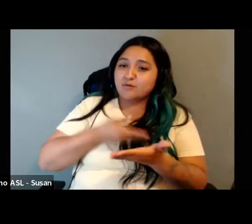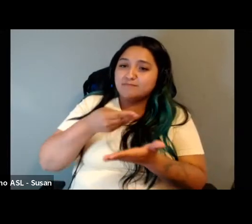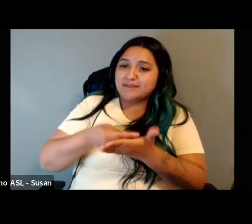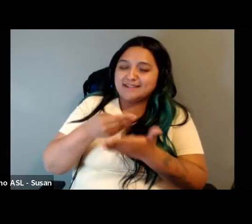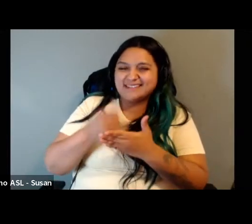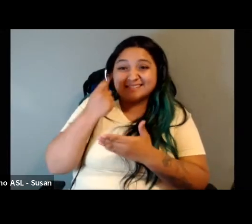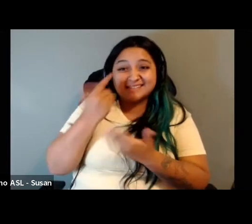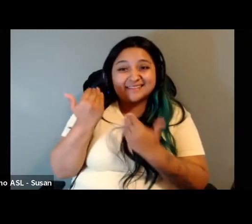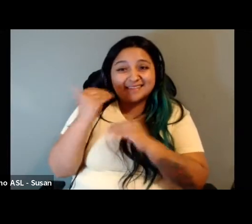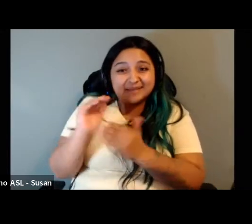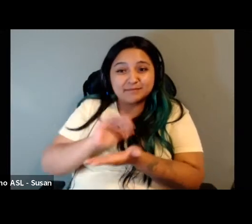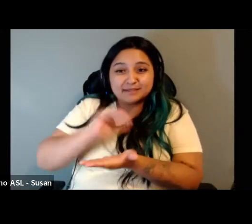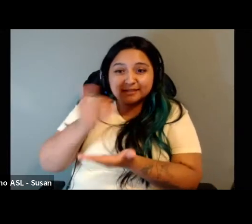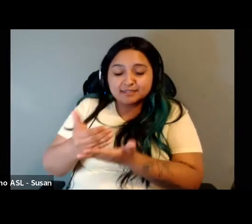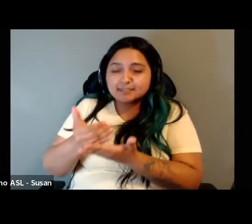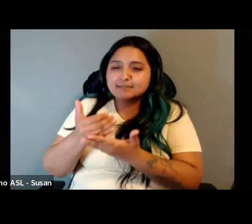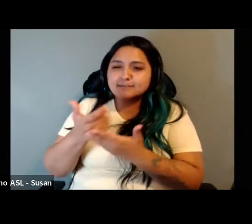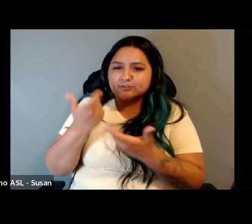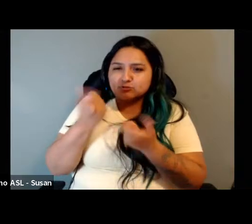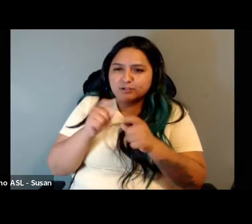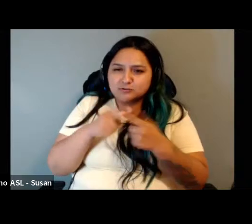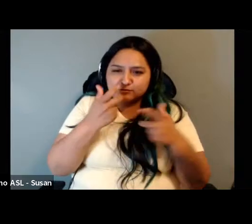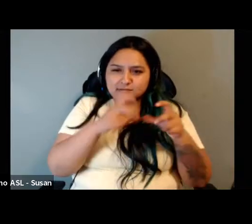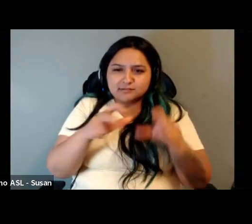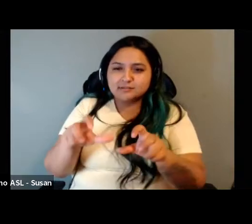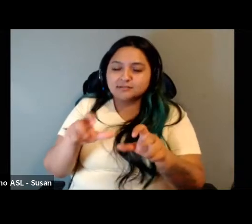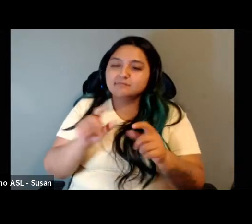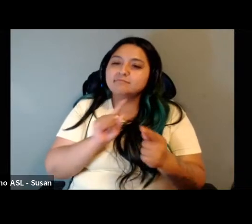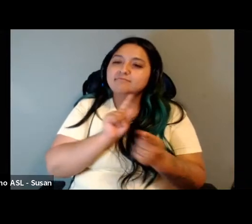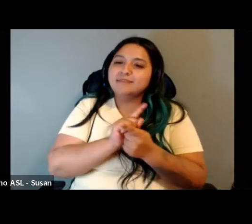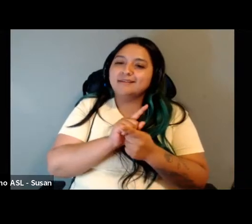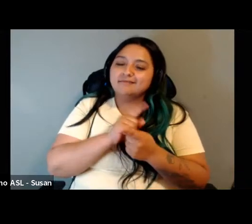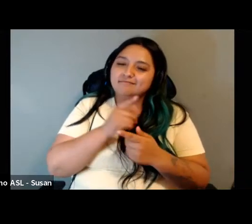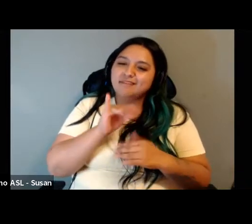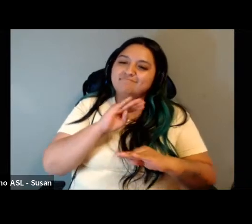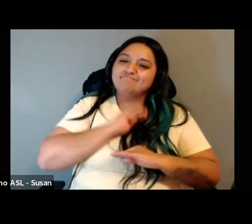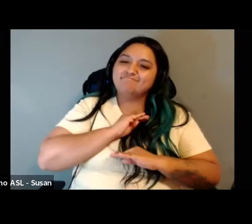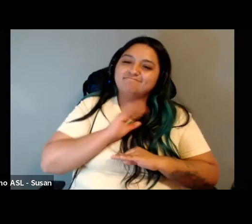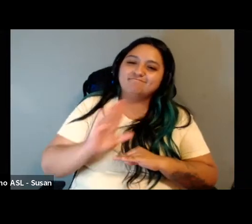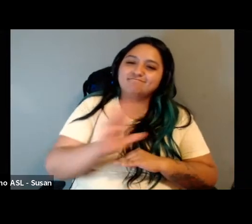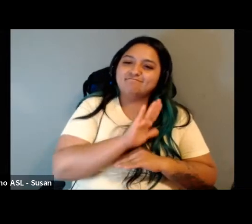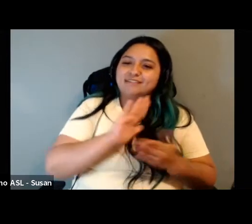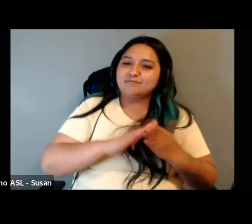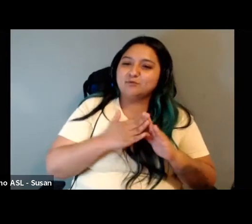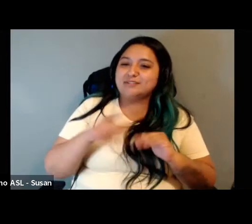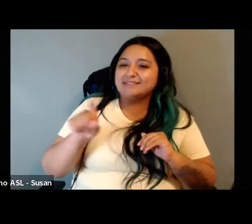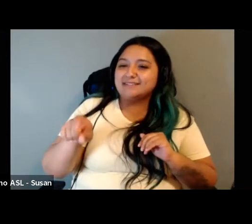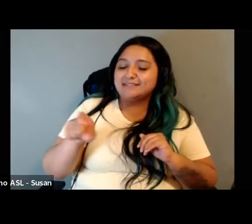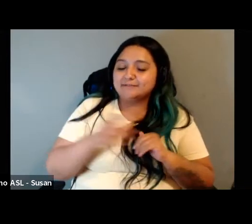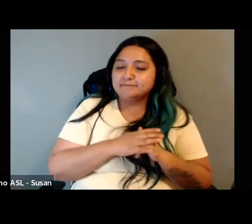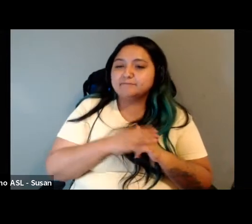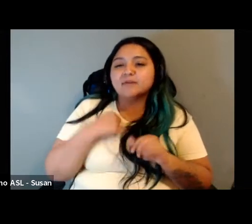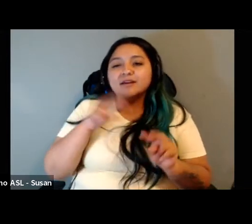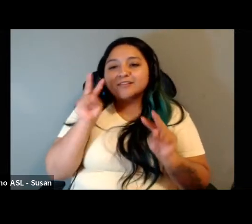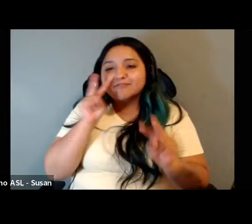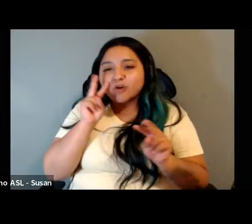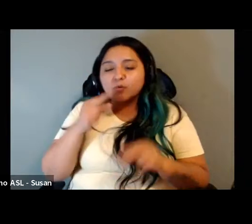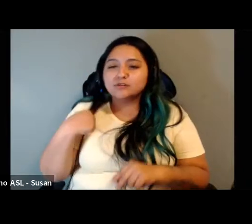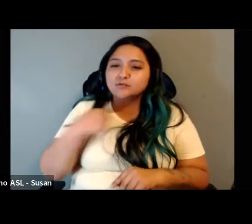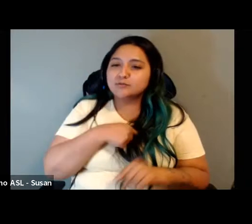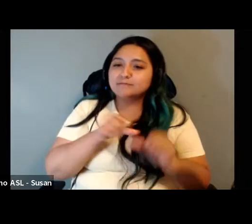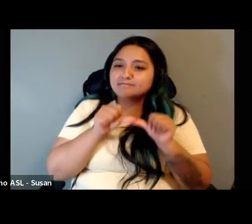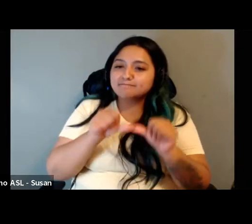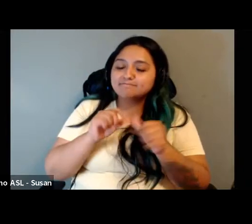the urgent needs of our community. I'm looking forward to our ongoing partnership, our really